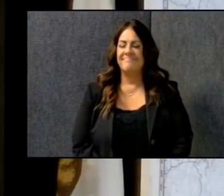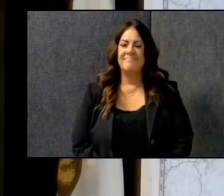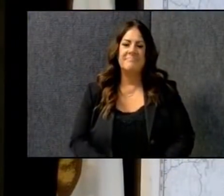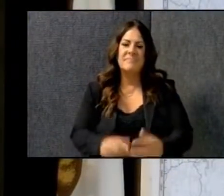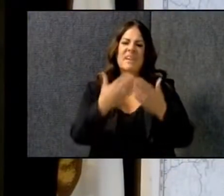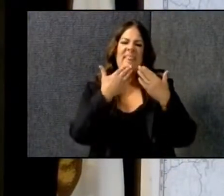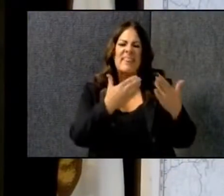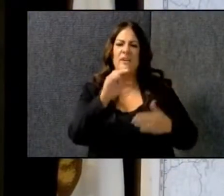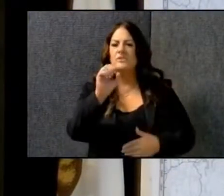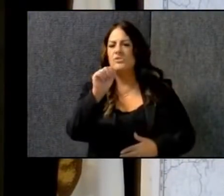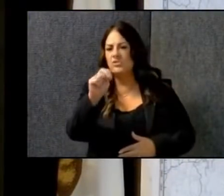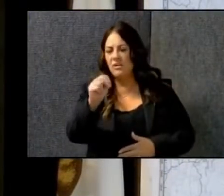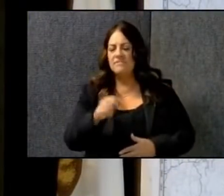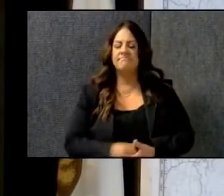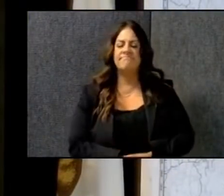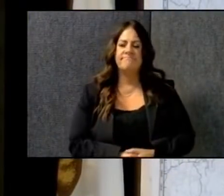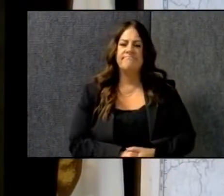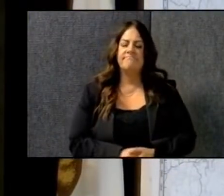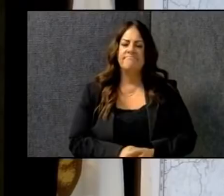Thank you, Sean.